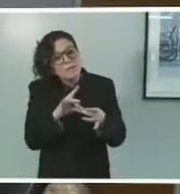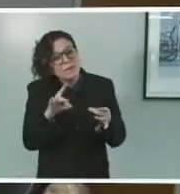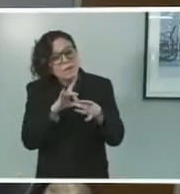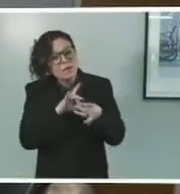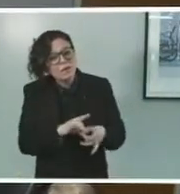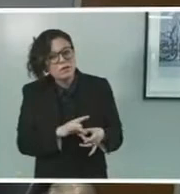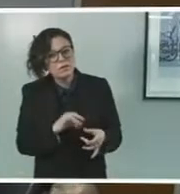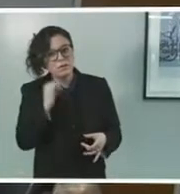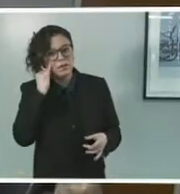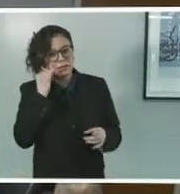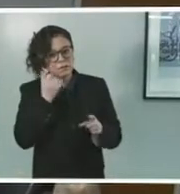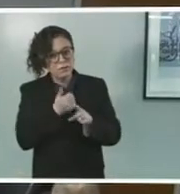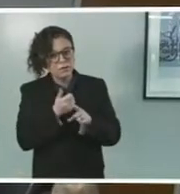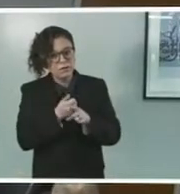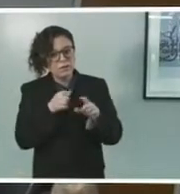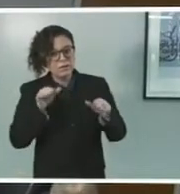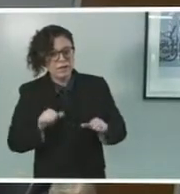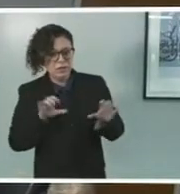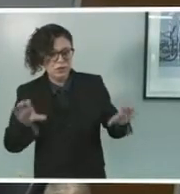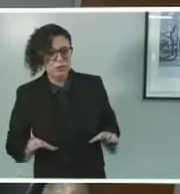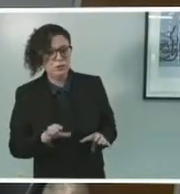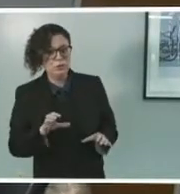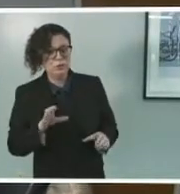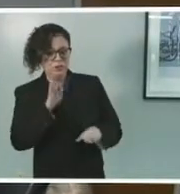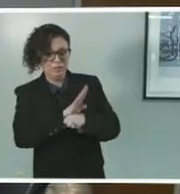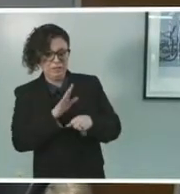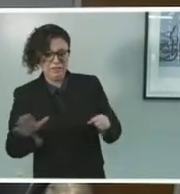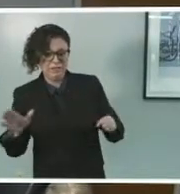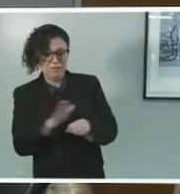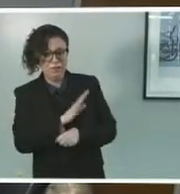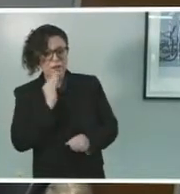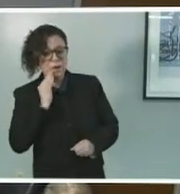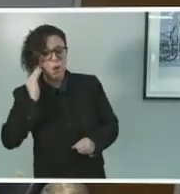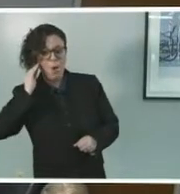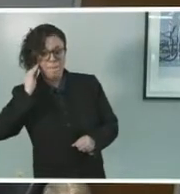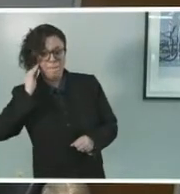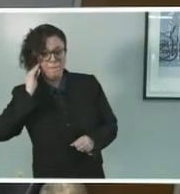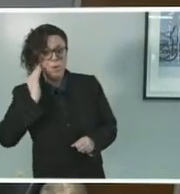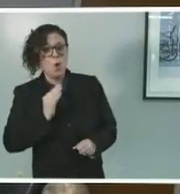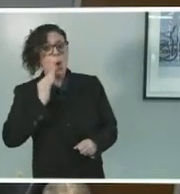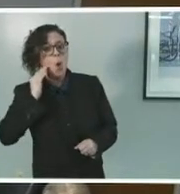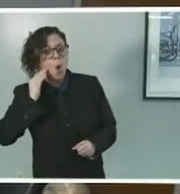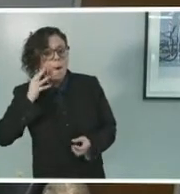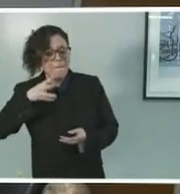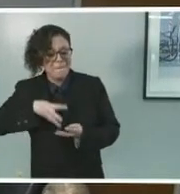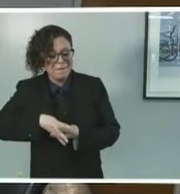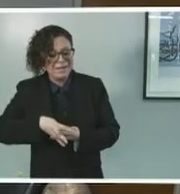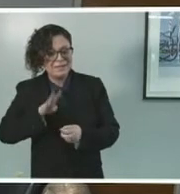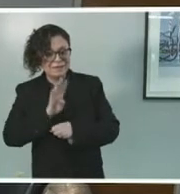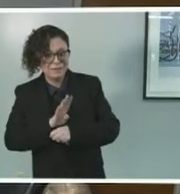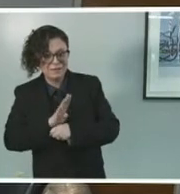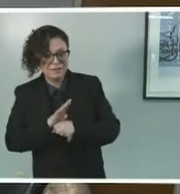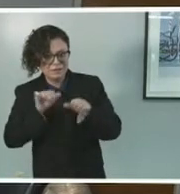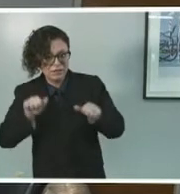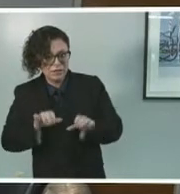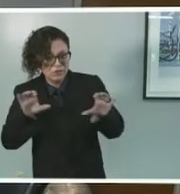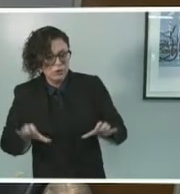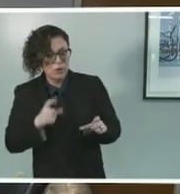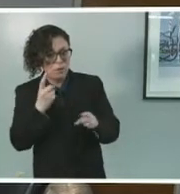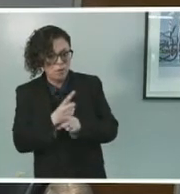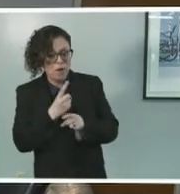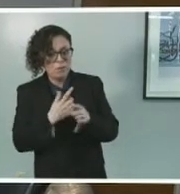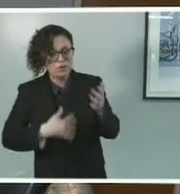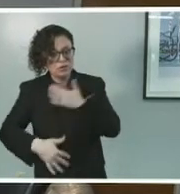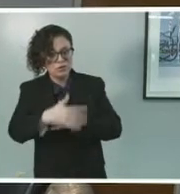if you can conduct your business entirely at home and it's a home-based business and you can maintain the proper social